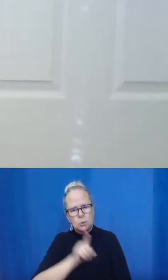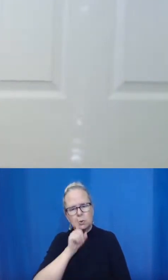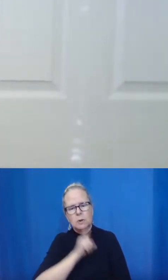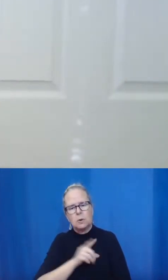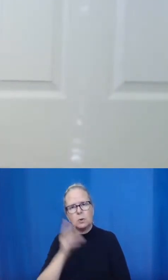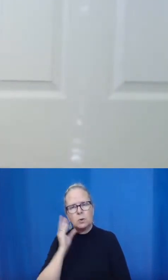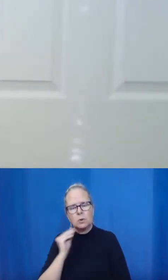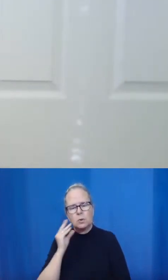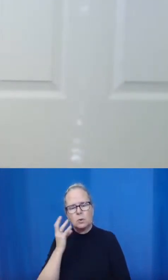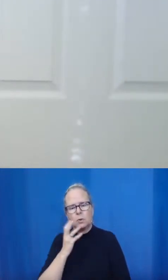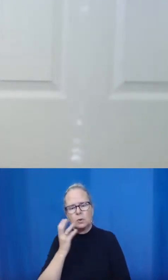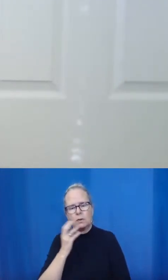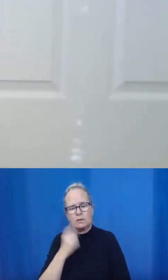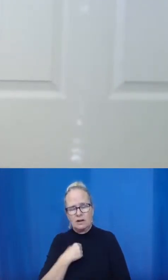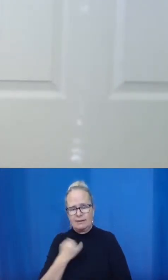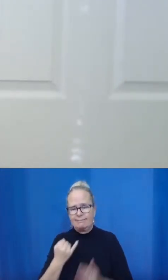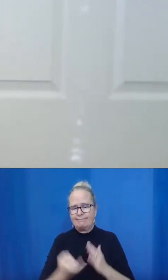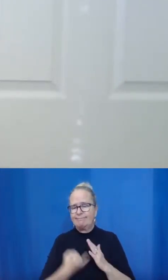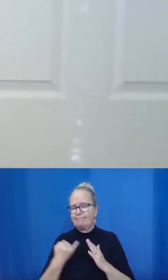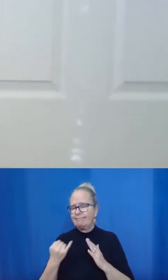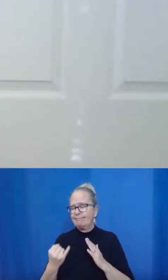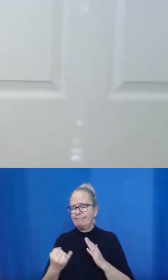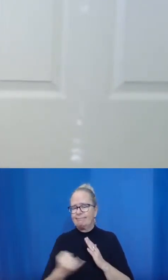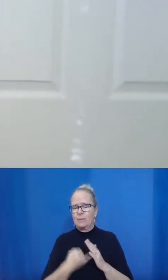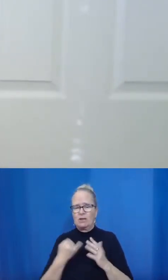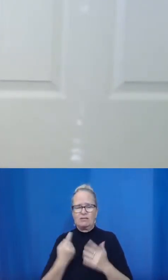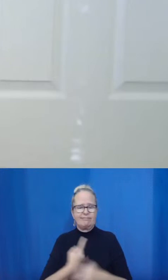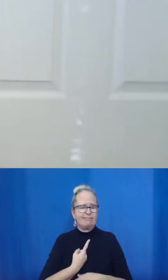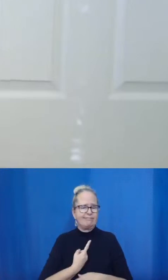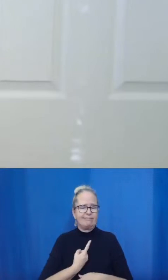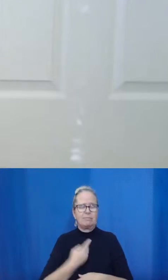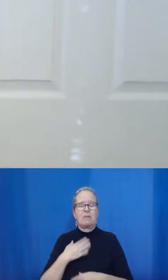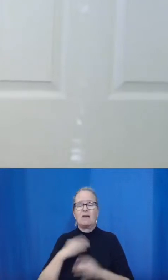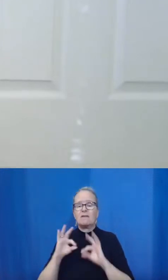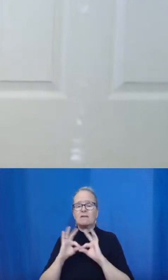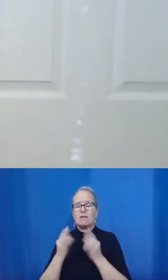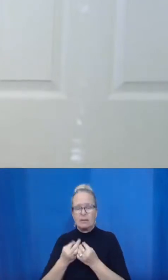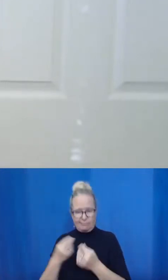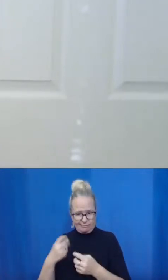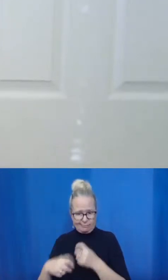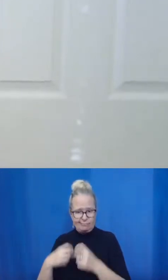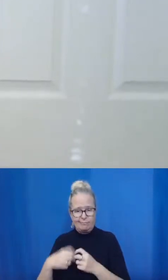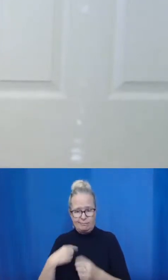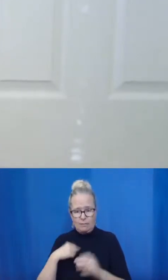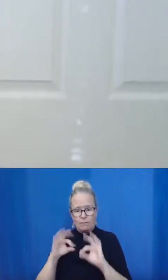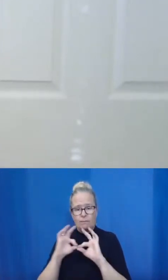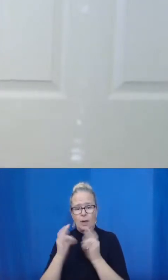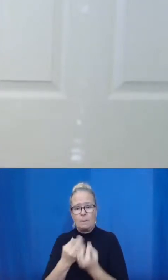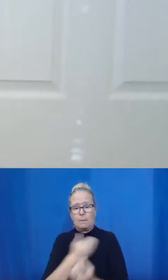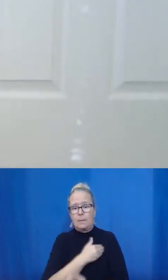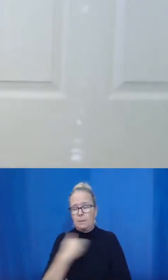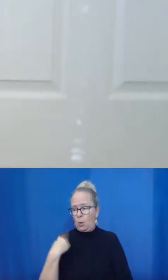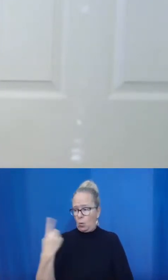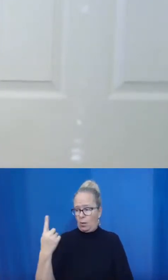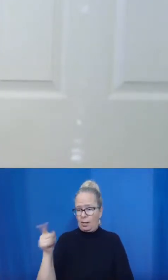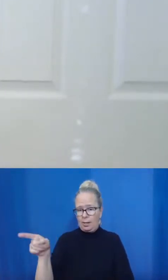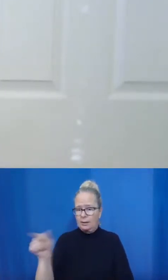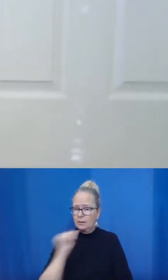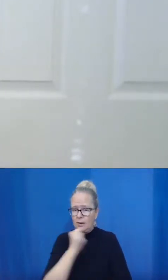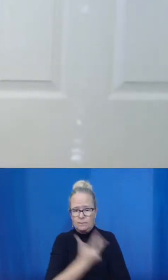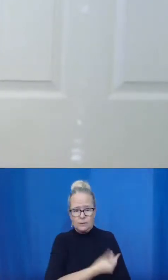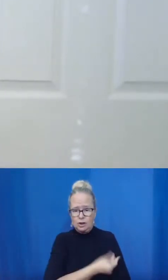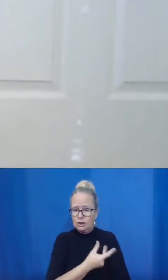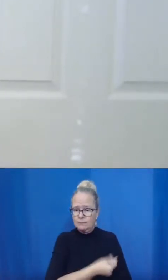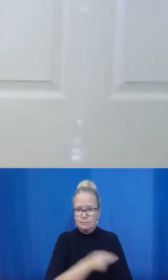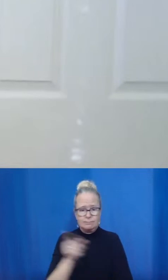who's not vaccinated. They don't want to get vaccinated. So that means I effectively cannot have them a part of my life because we